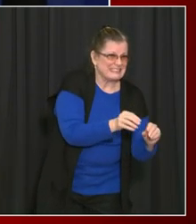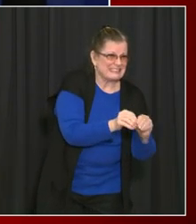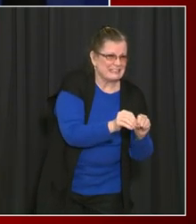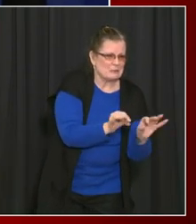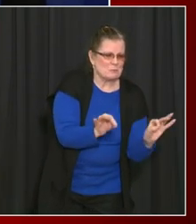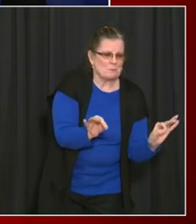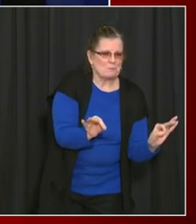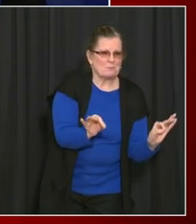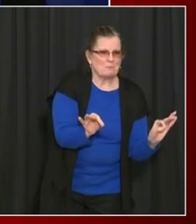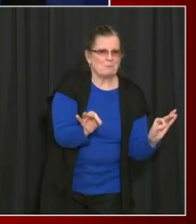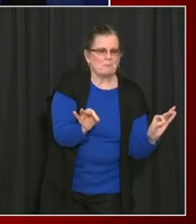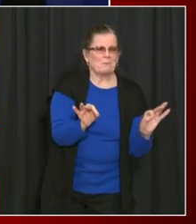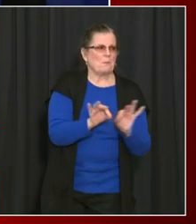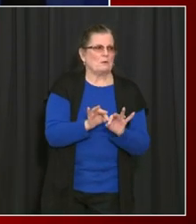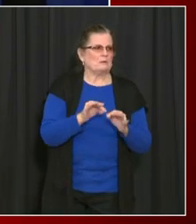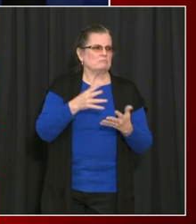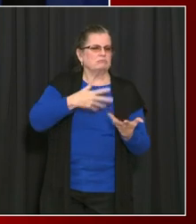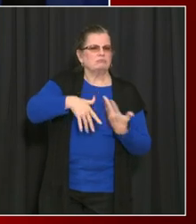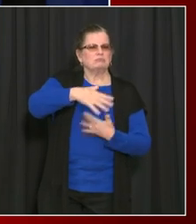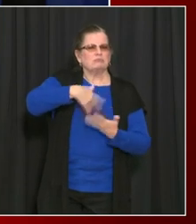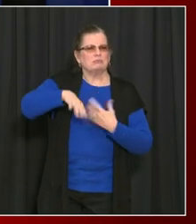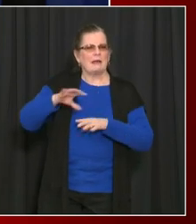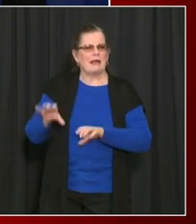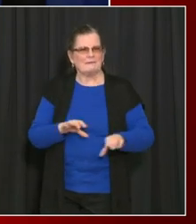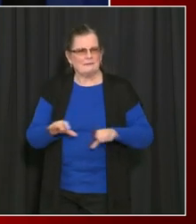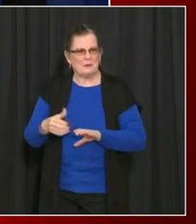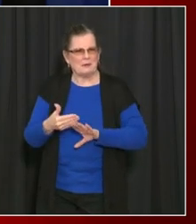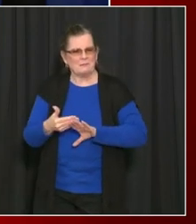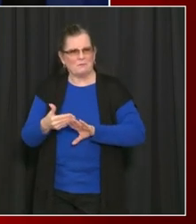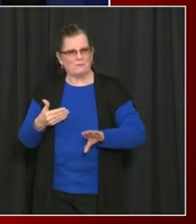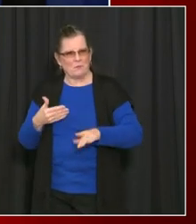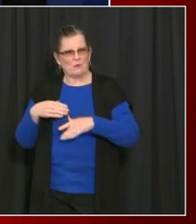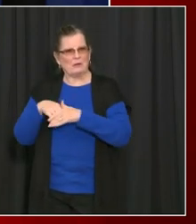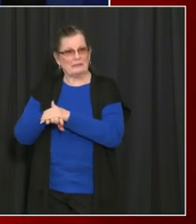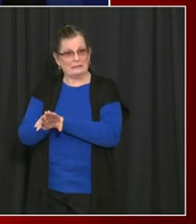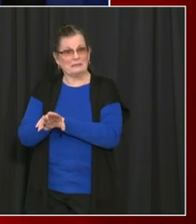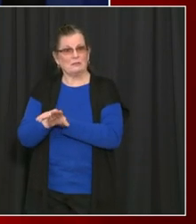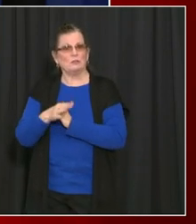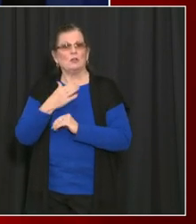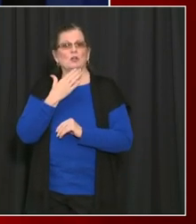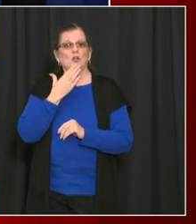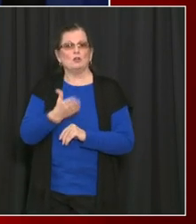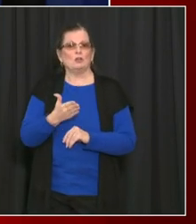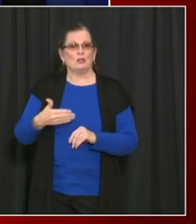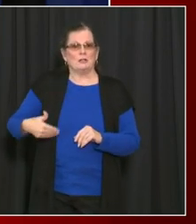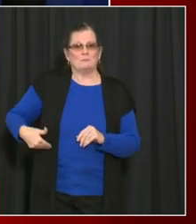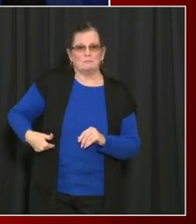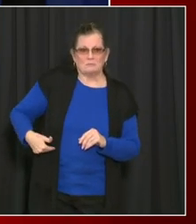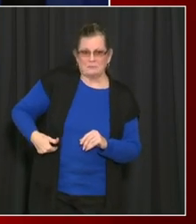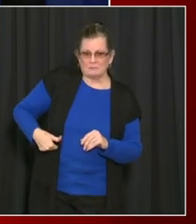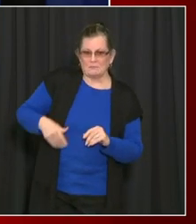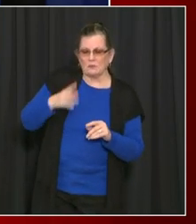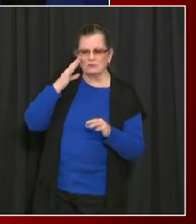activities that they have previously been engaging in, and using good judgment when